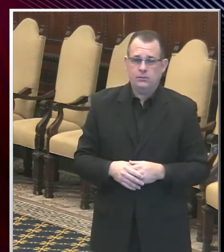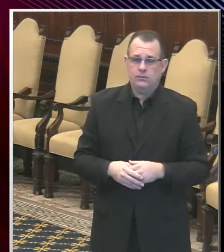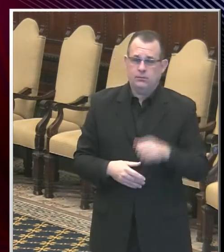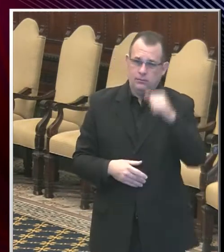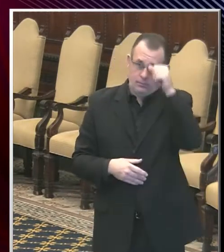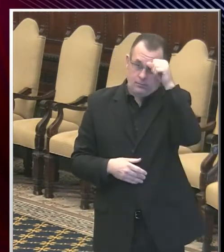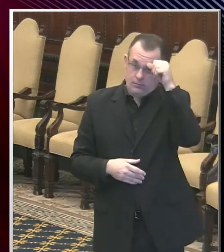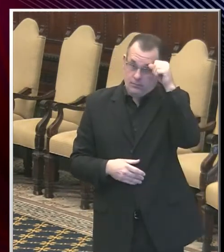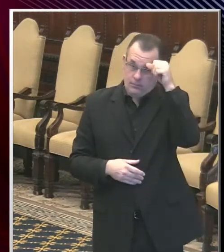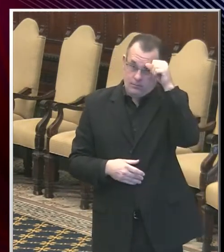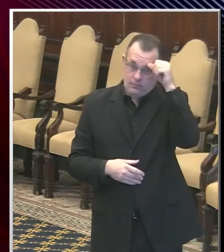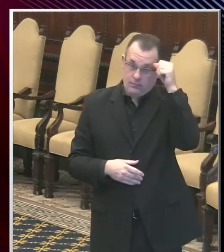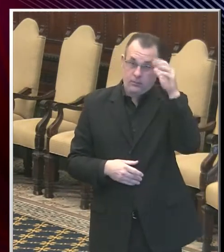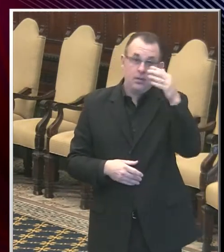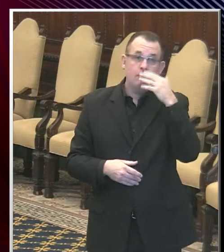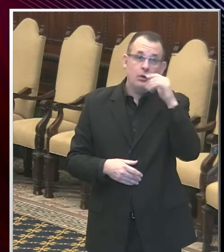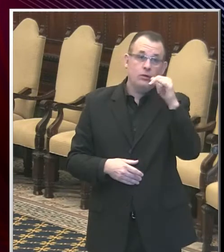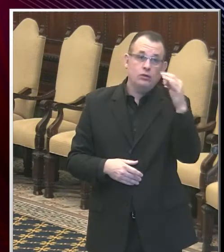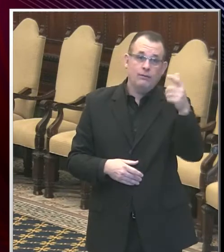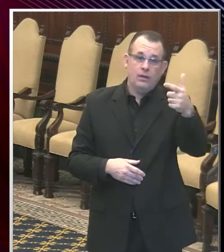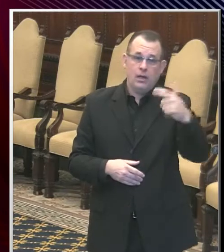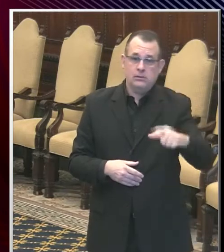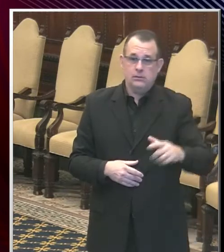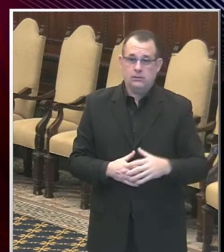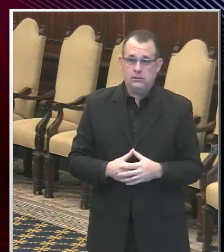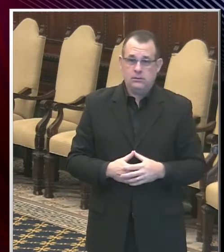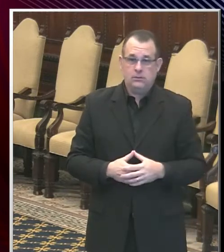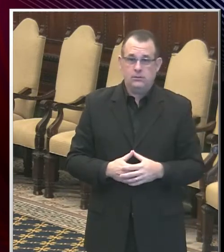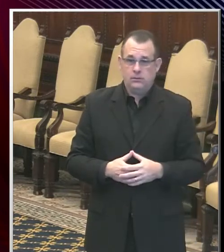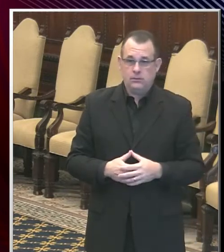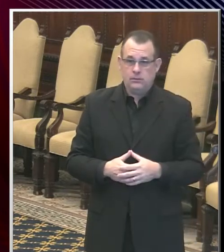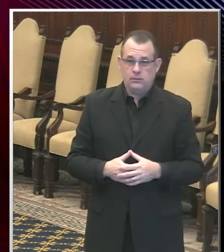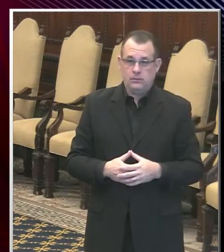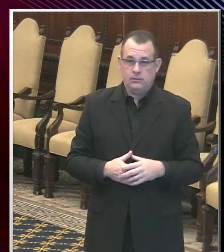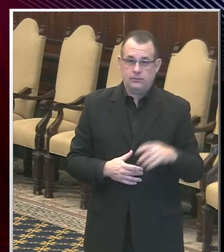All right, thank you, Jeff. And next up, we'll go to Denise Clay of The Sun.